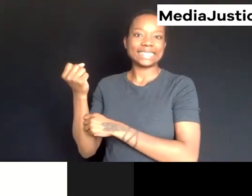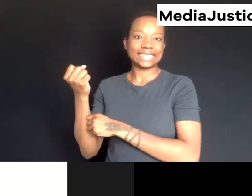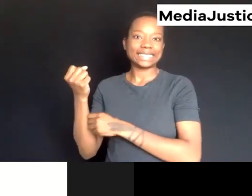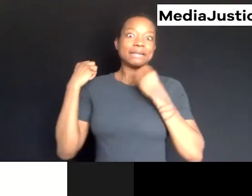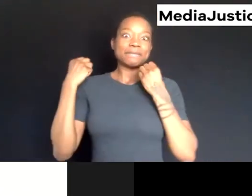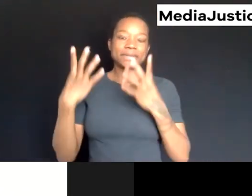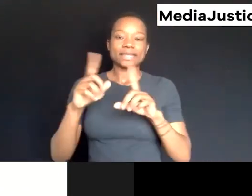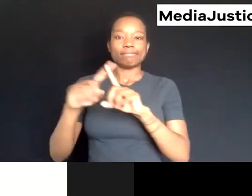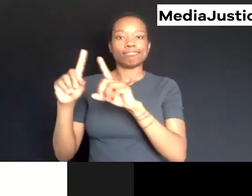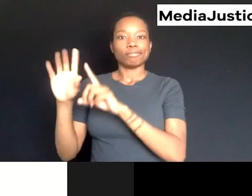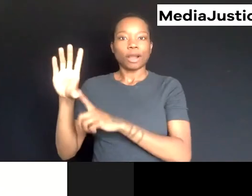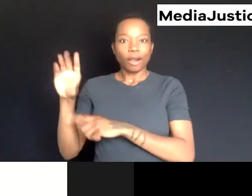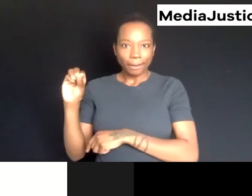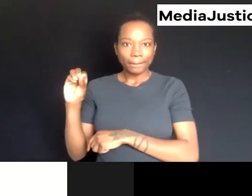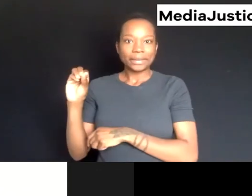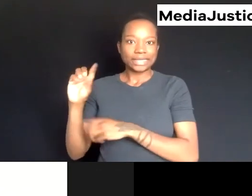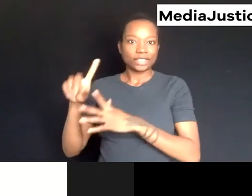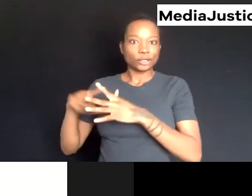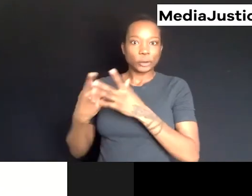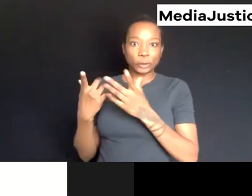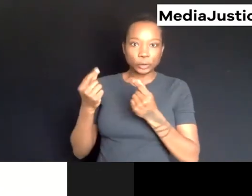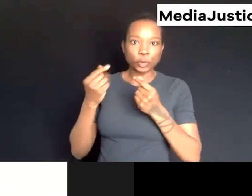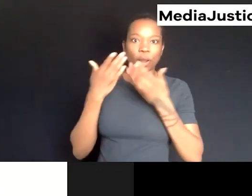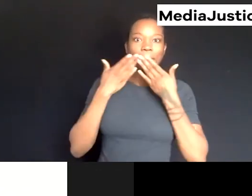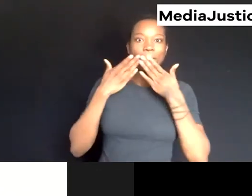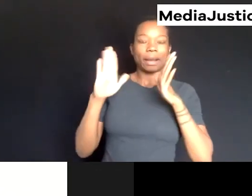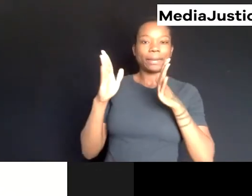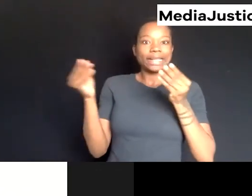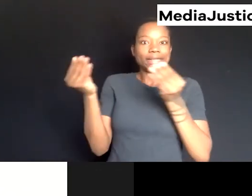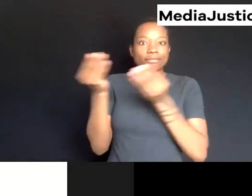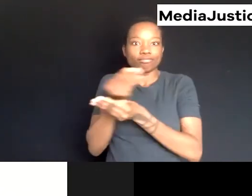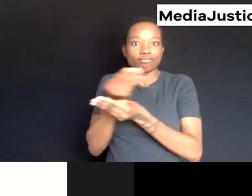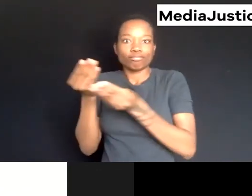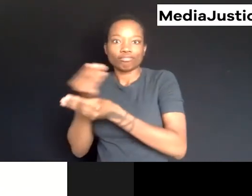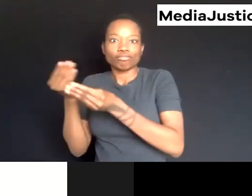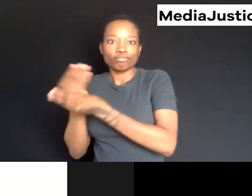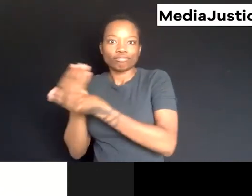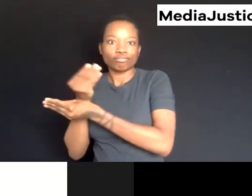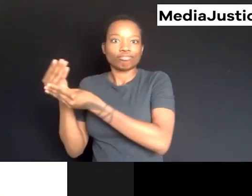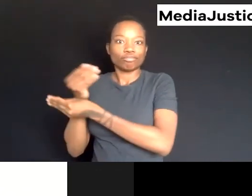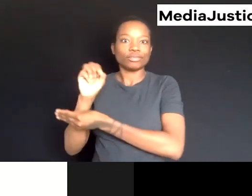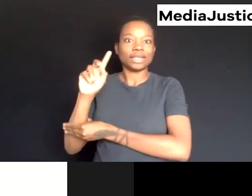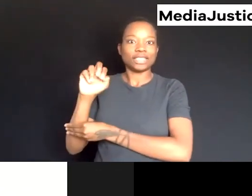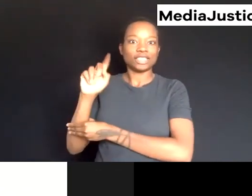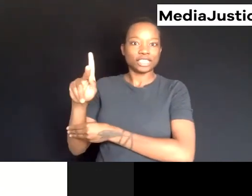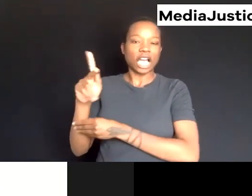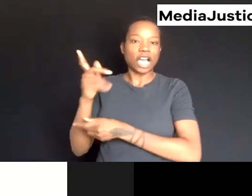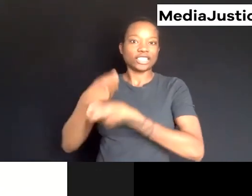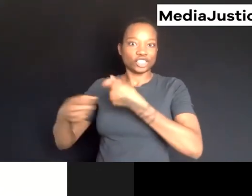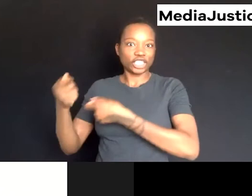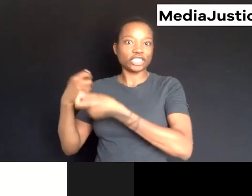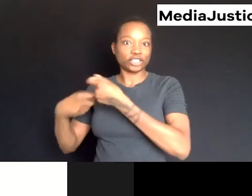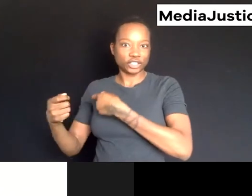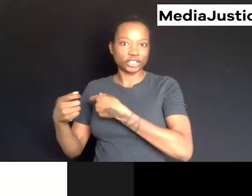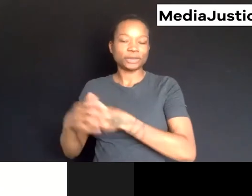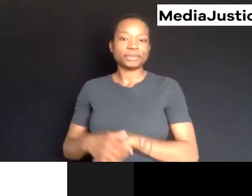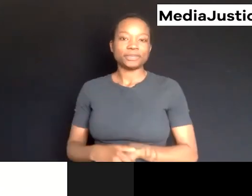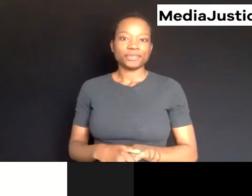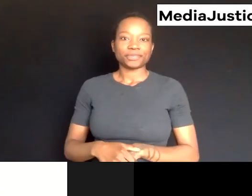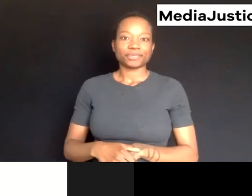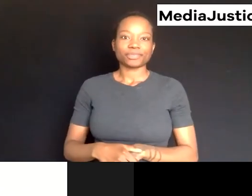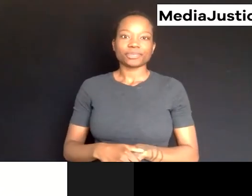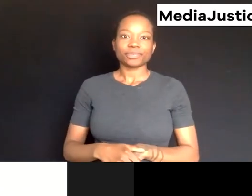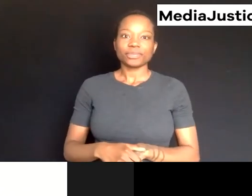result, investors and Wall Street could, for the first time, peek under the hood and see that this